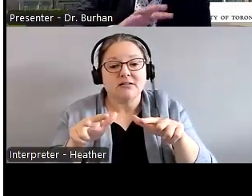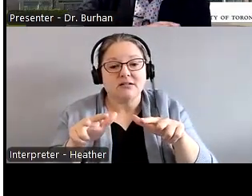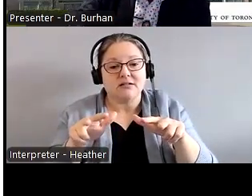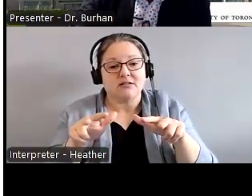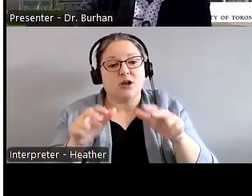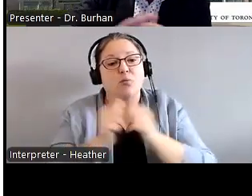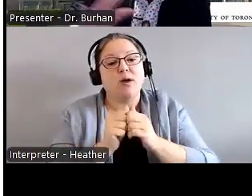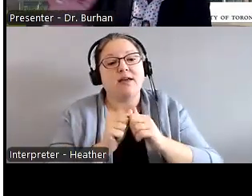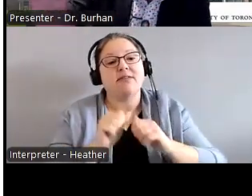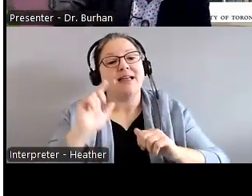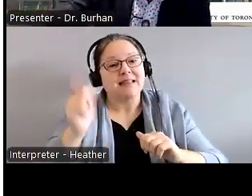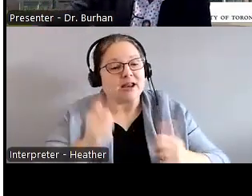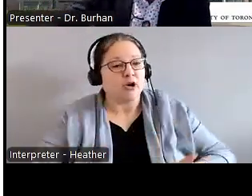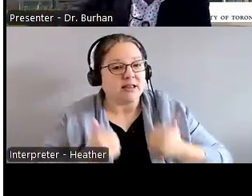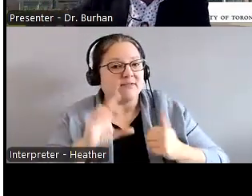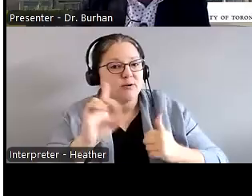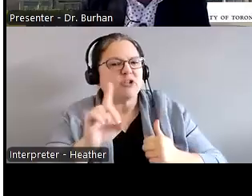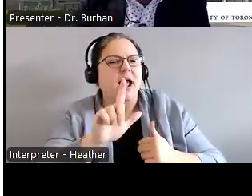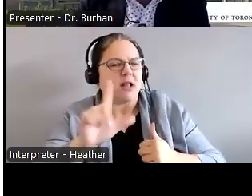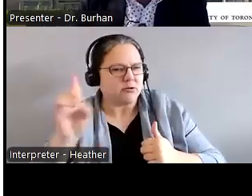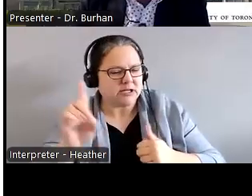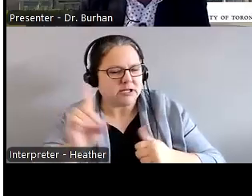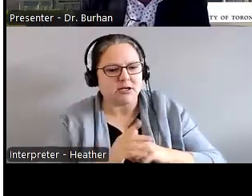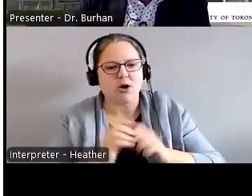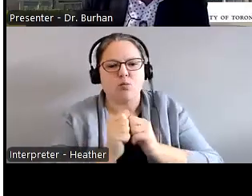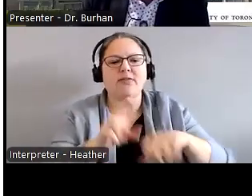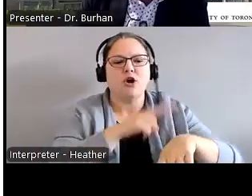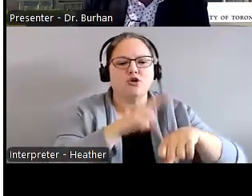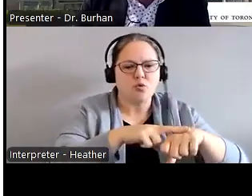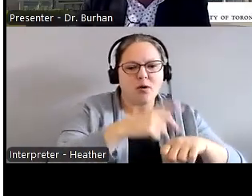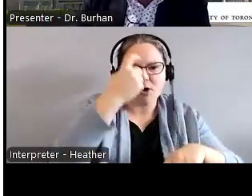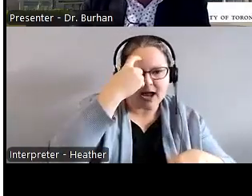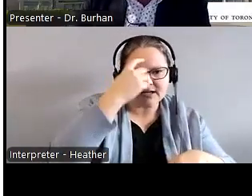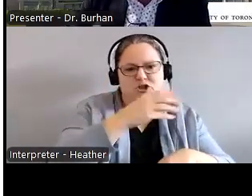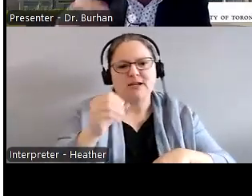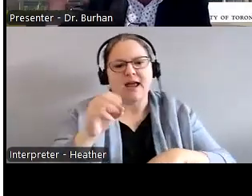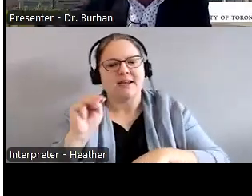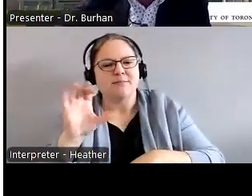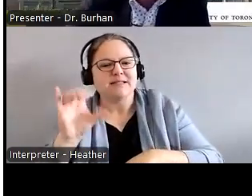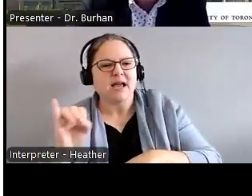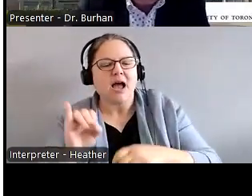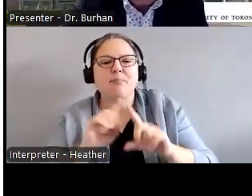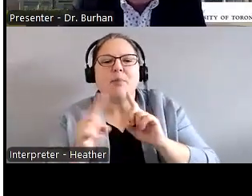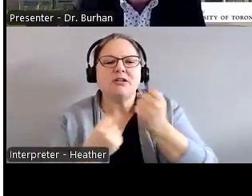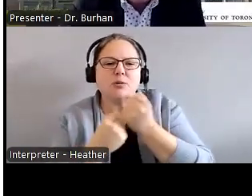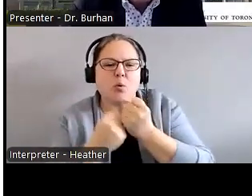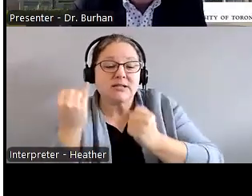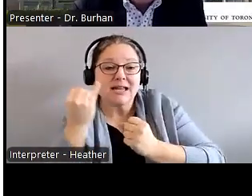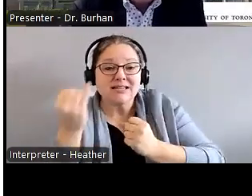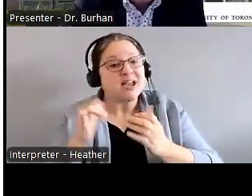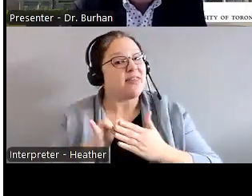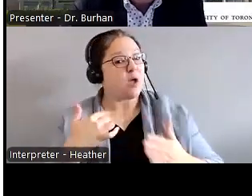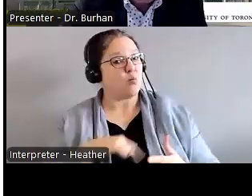late life depression between normal cognition and MCI. So again, it just confirms the idea that we could